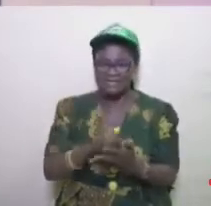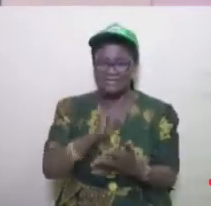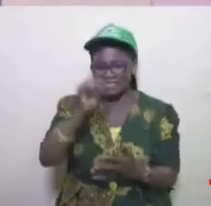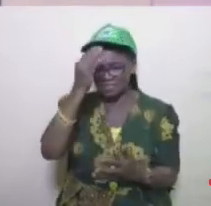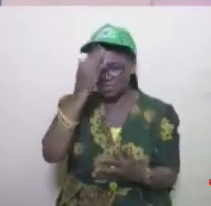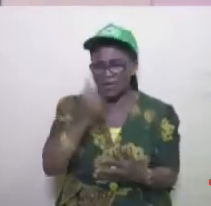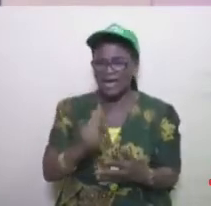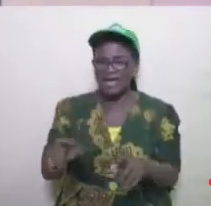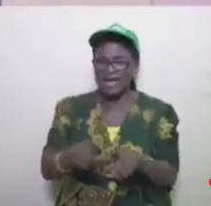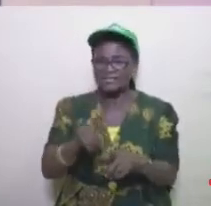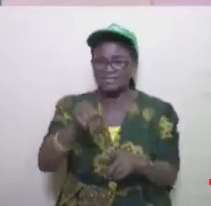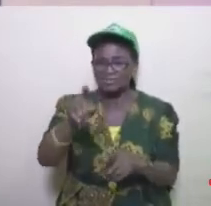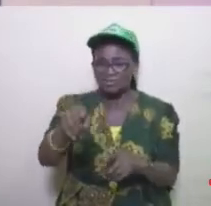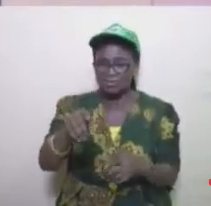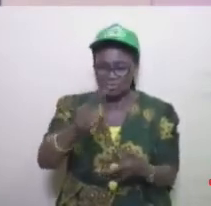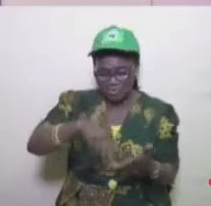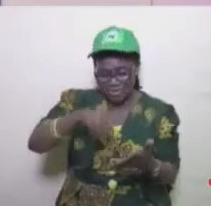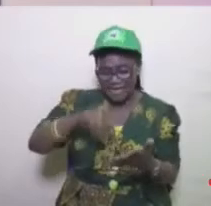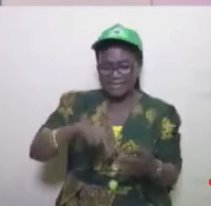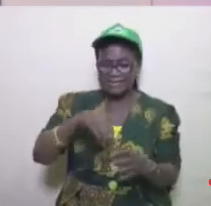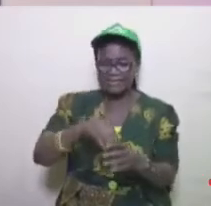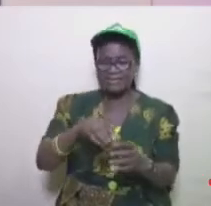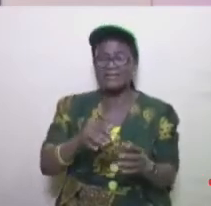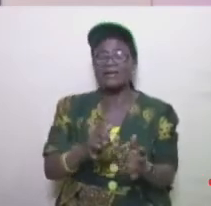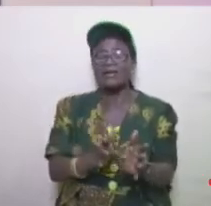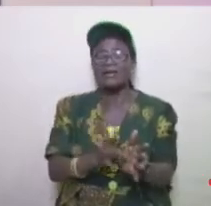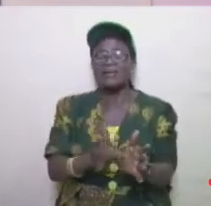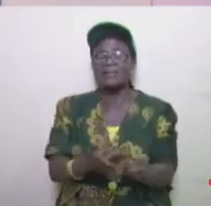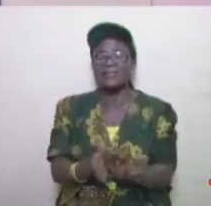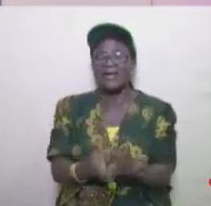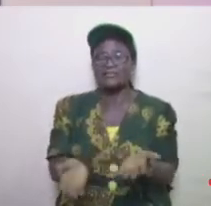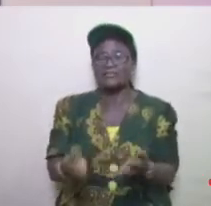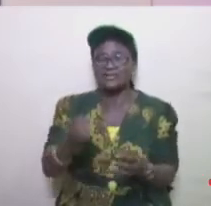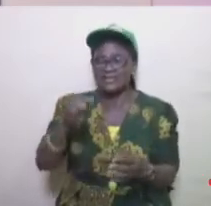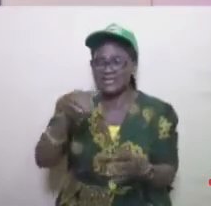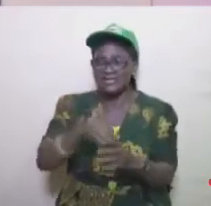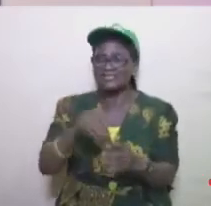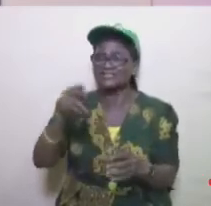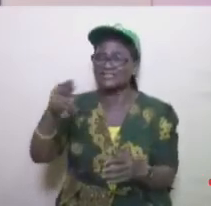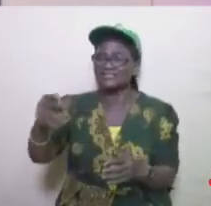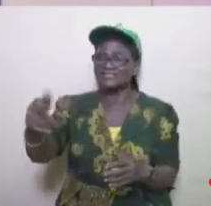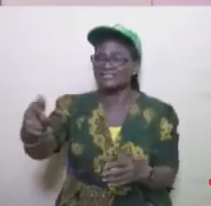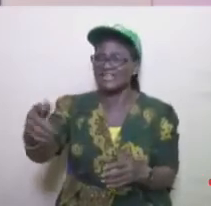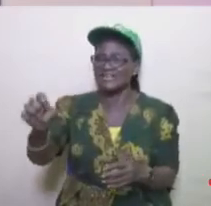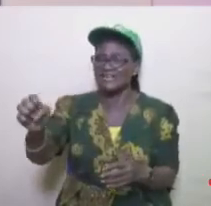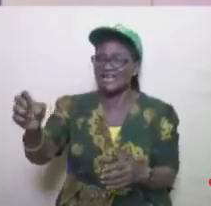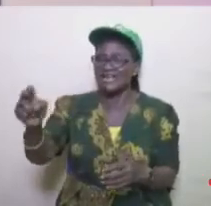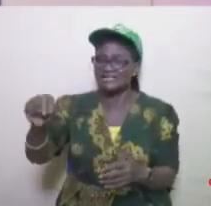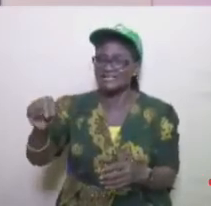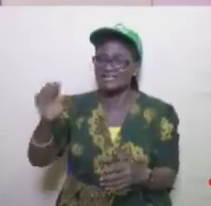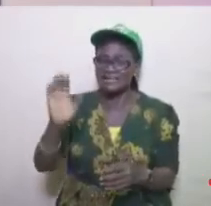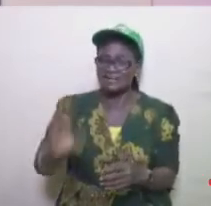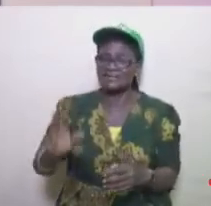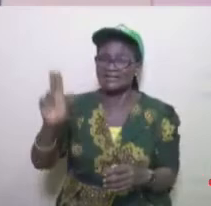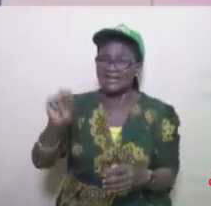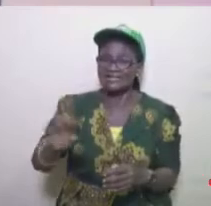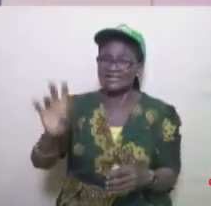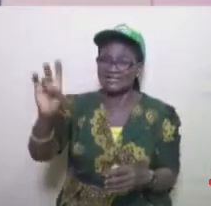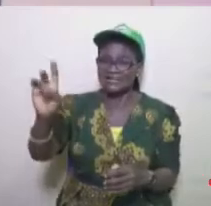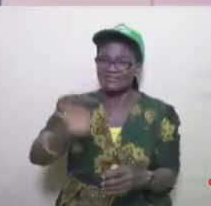read in the book of the Bible, in Genesis 37, Genesis 37